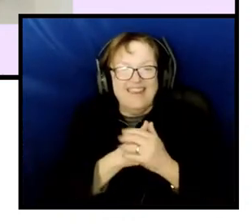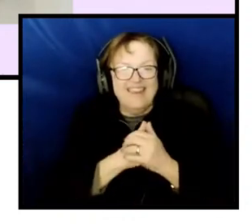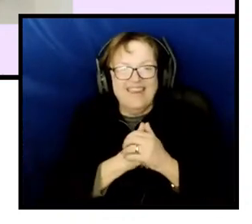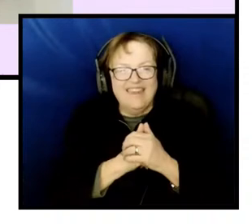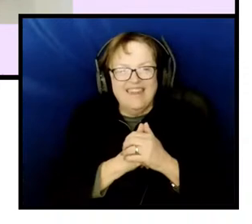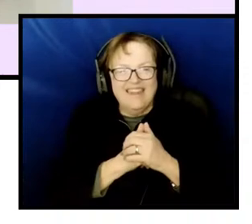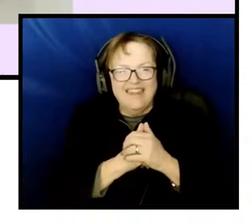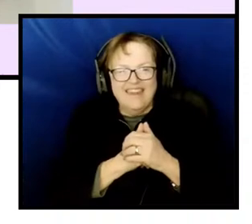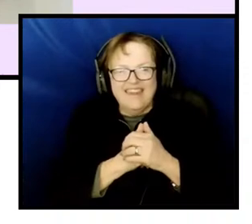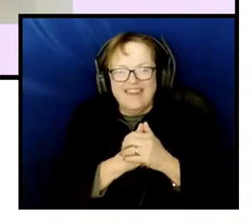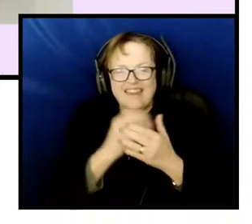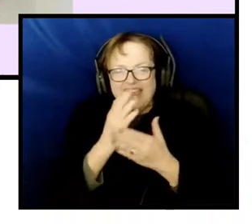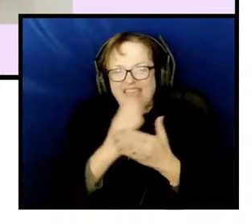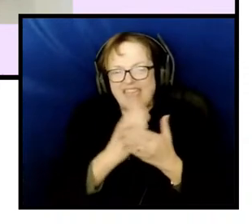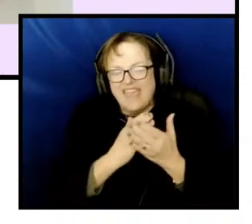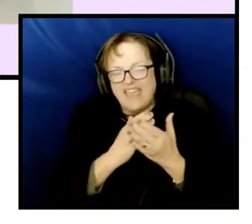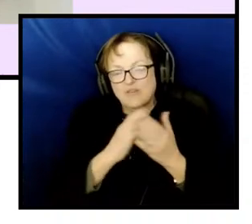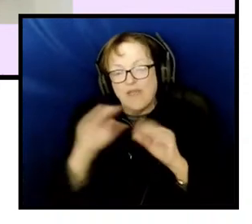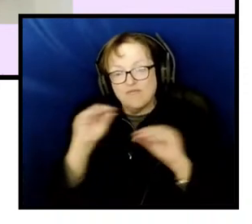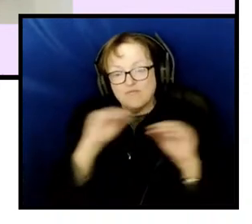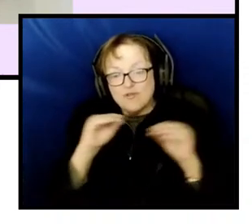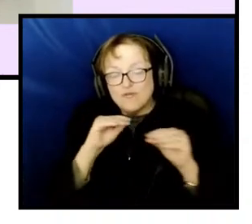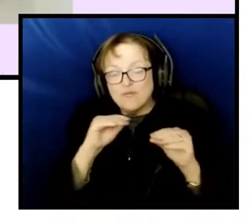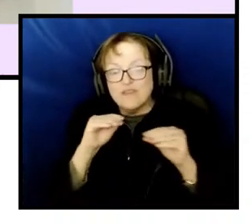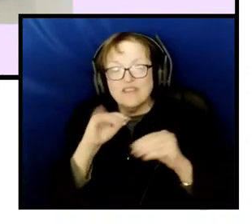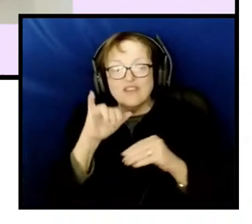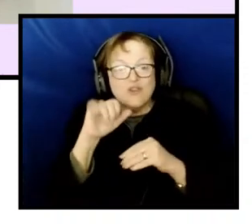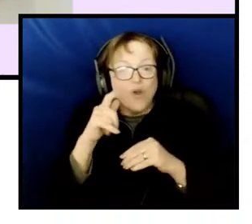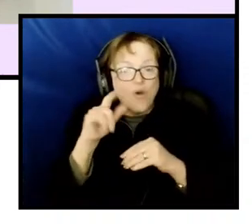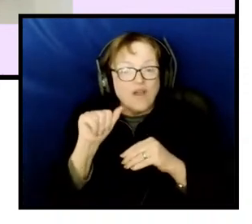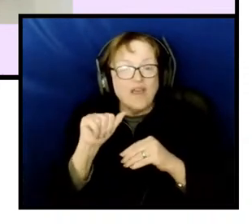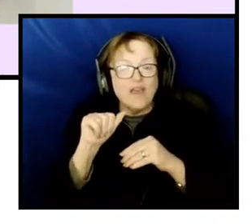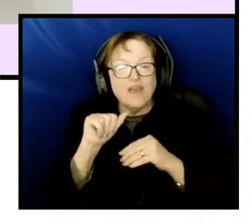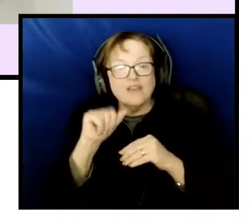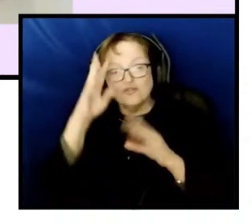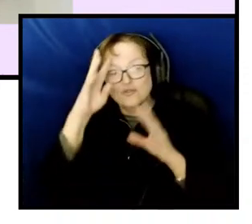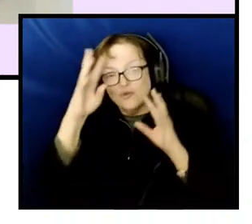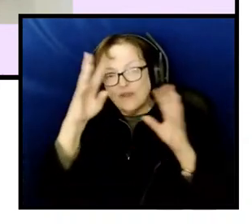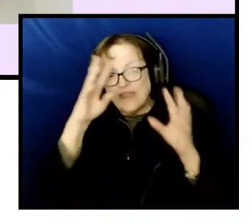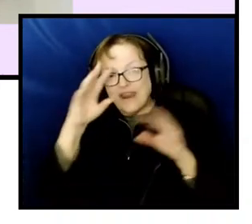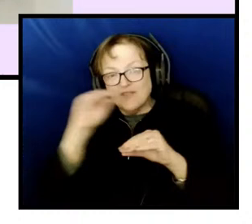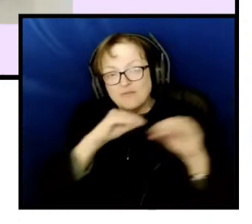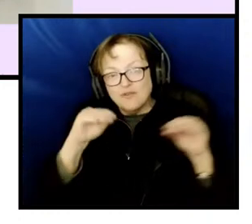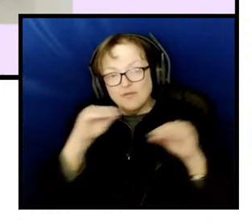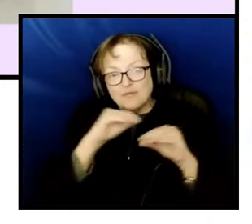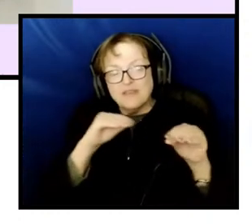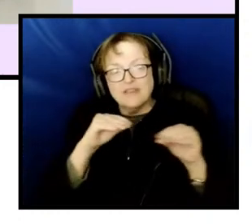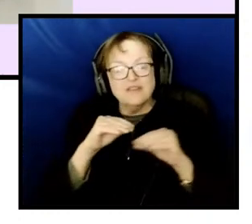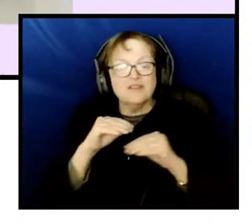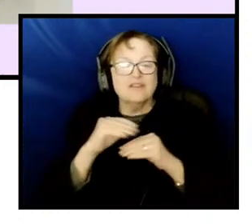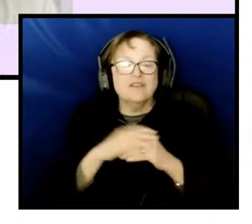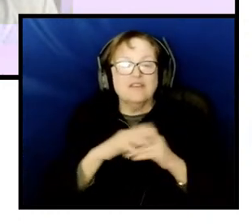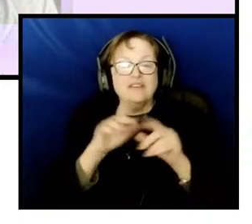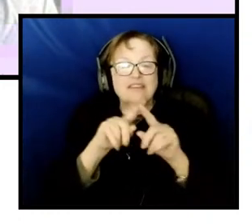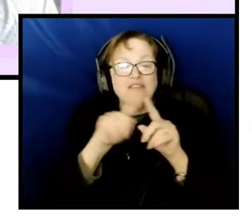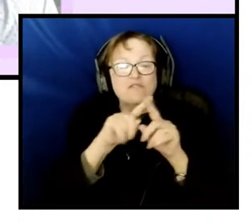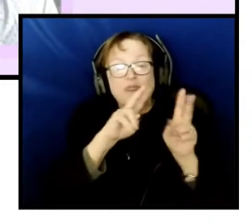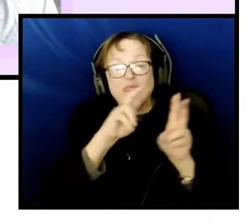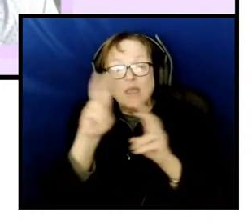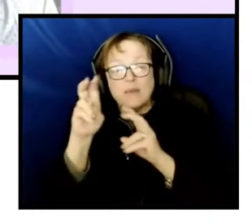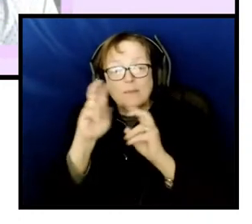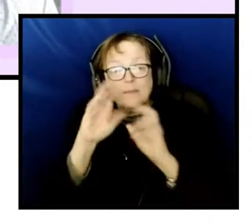some movement classes from postpartum yoga to creative movement to somatic classes. Next slide,